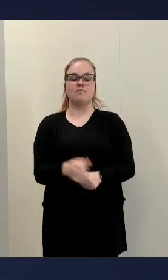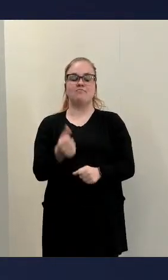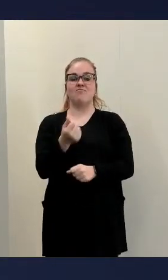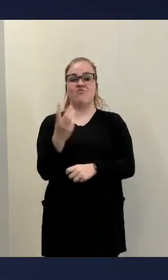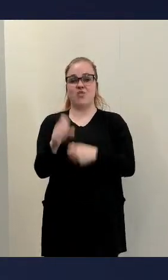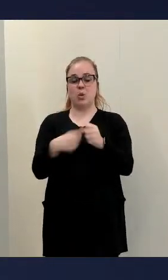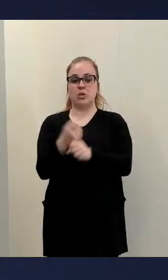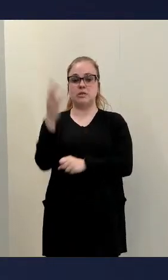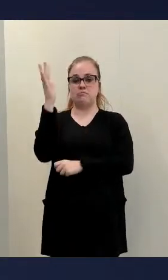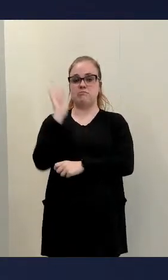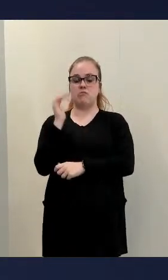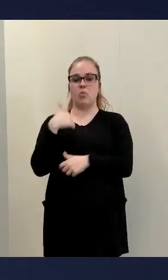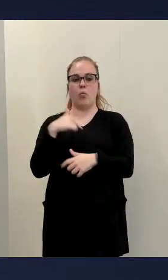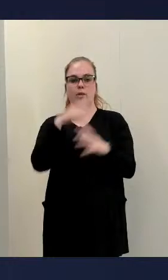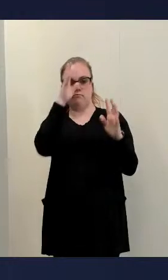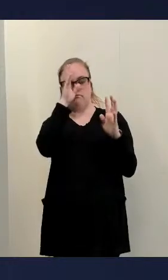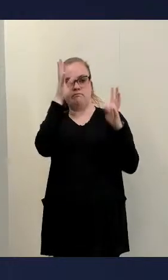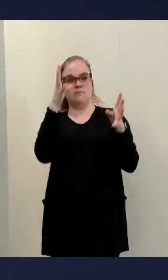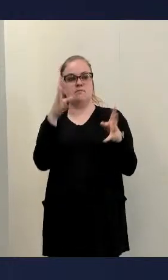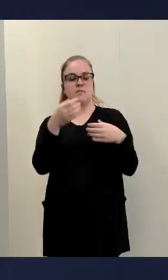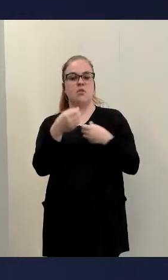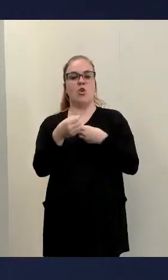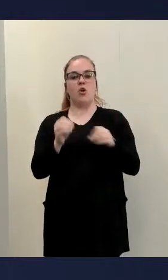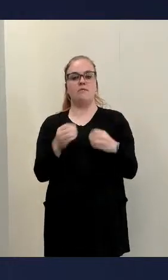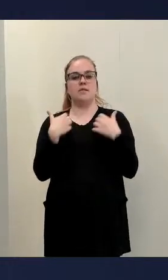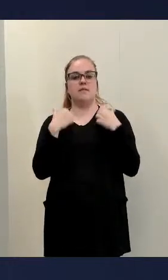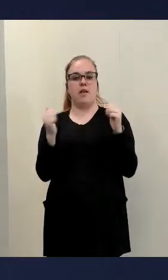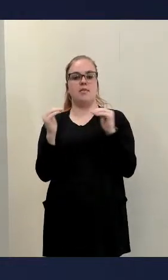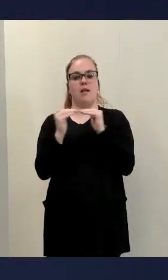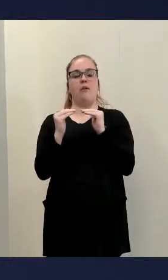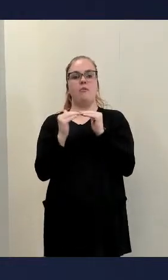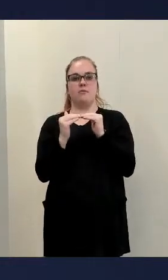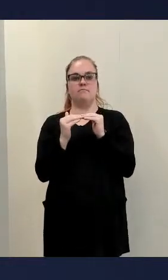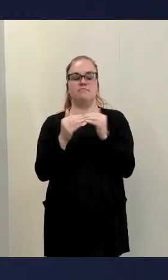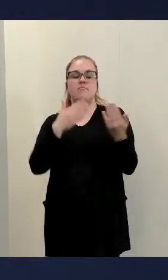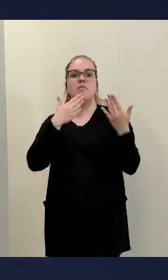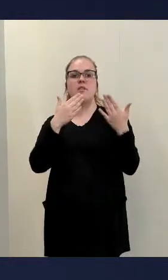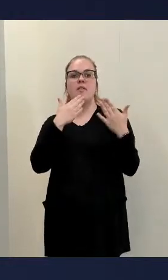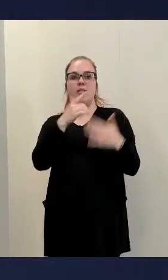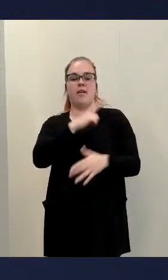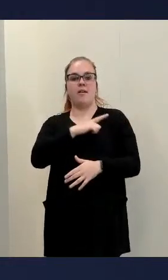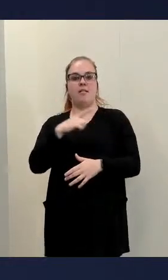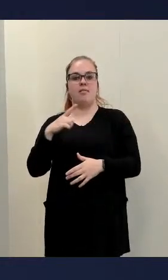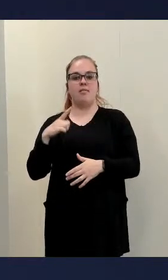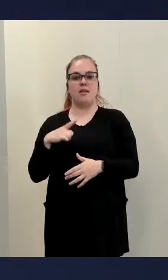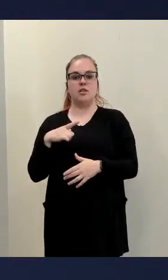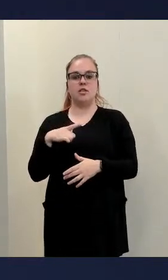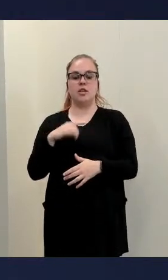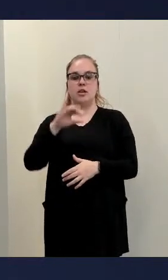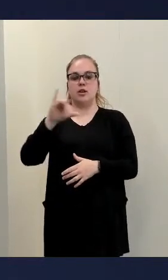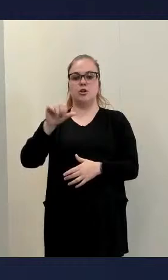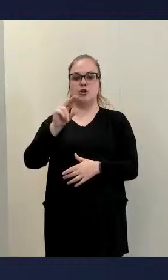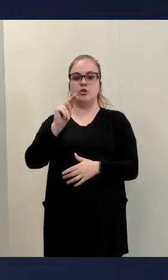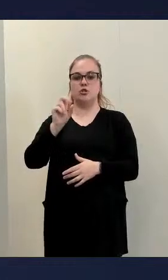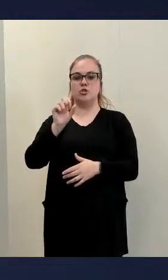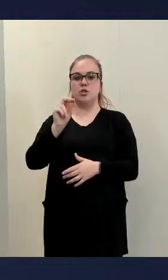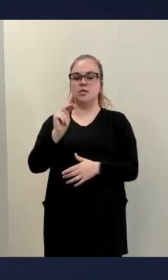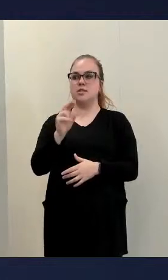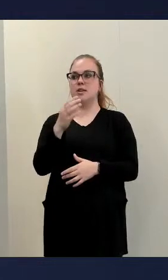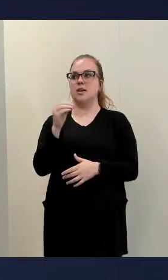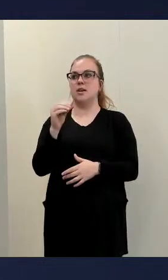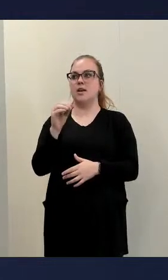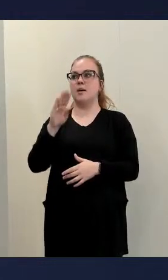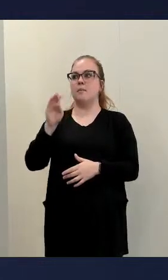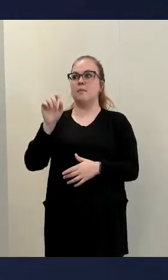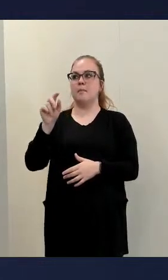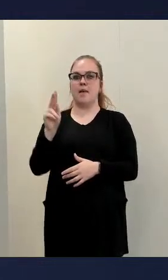ago, we created the Office of Health Equity. And I want to thank Legislator Johnson as well as Chair Baskin for their strong